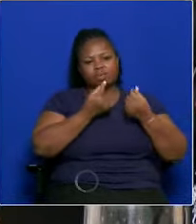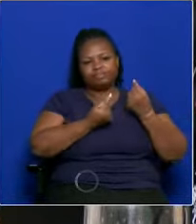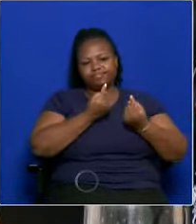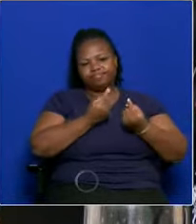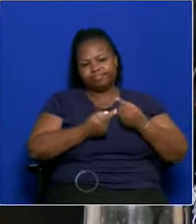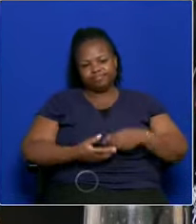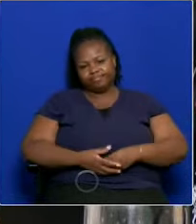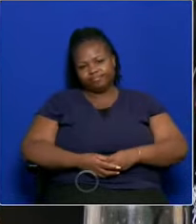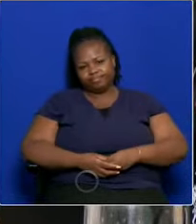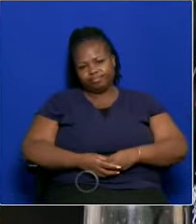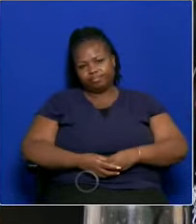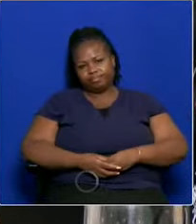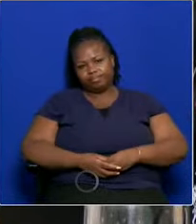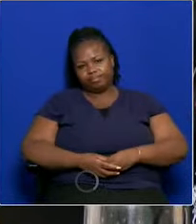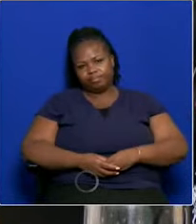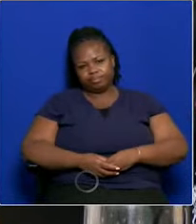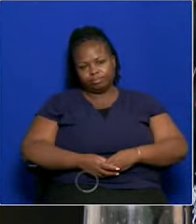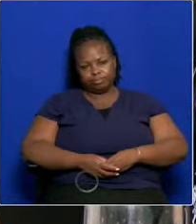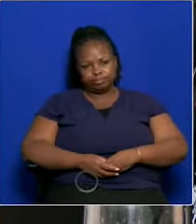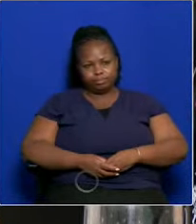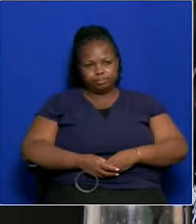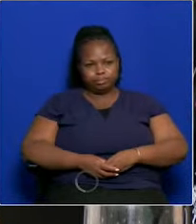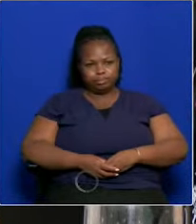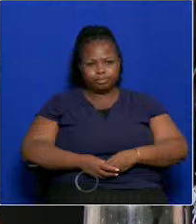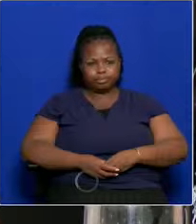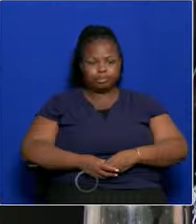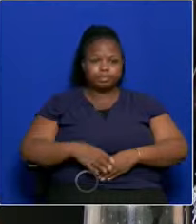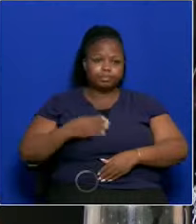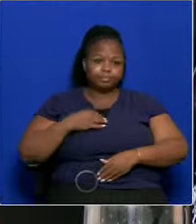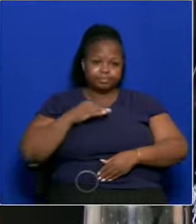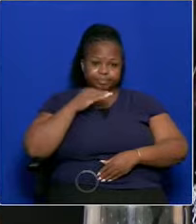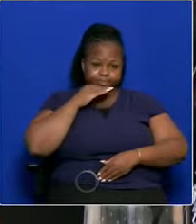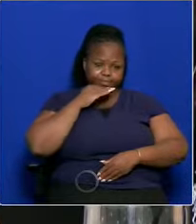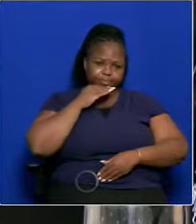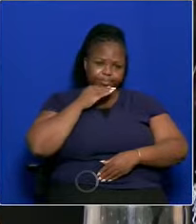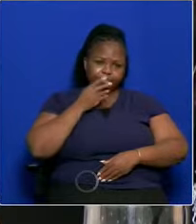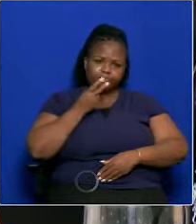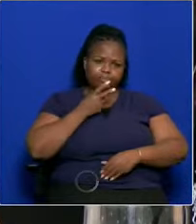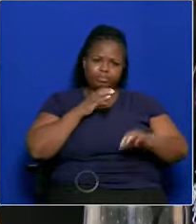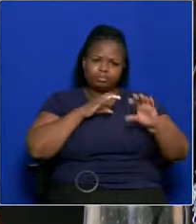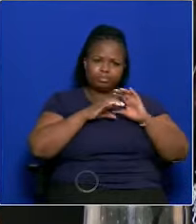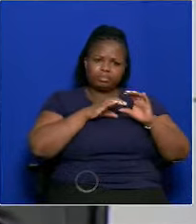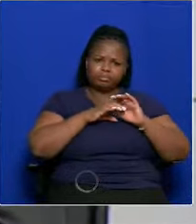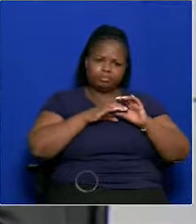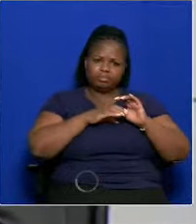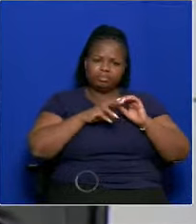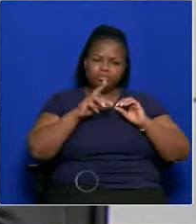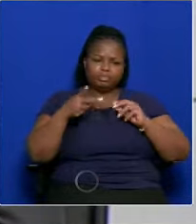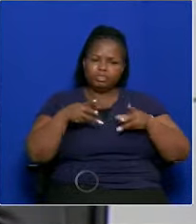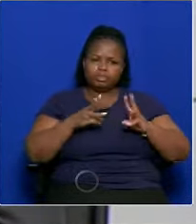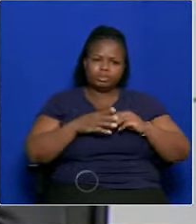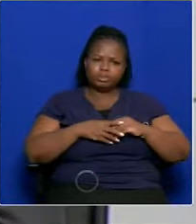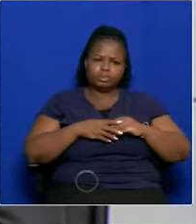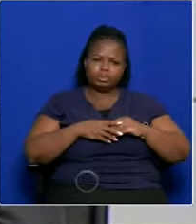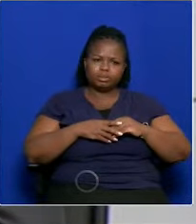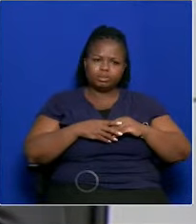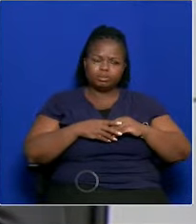you didn't phone each other, does this mean that you also didn't communicate on any other platform?